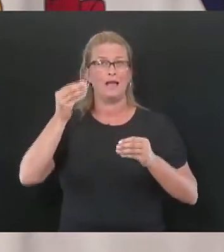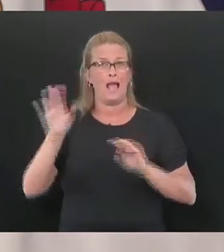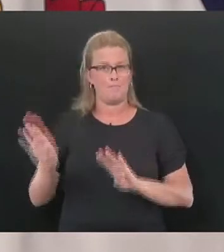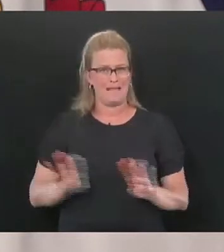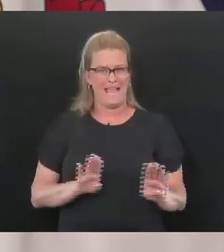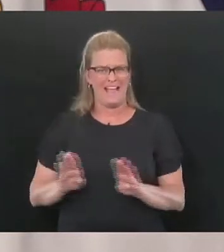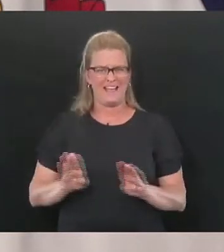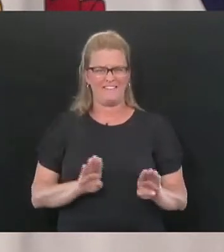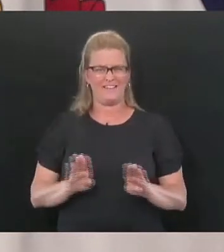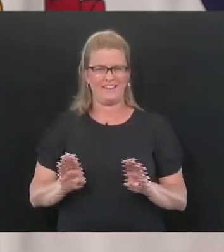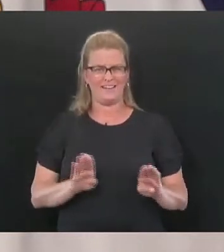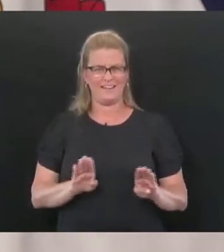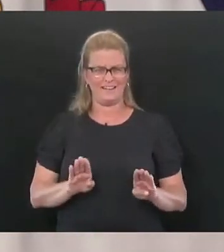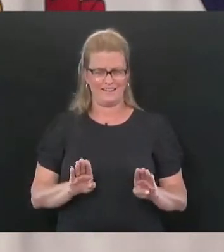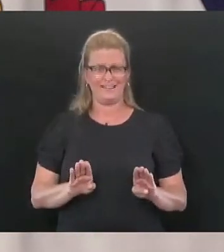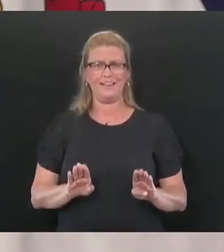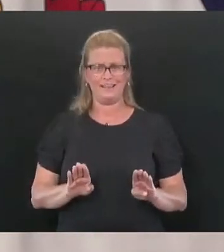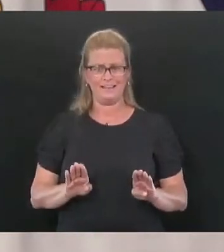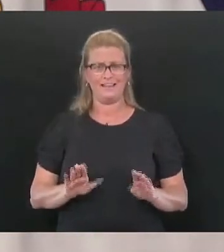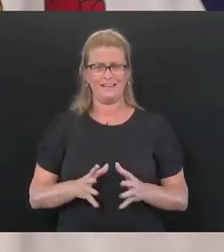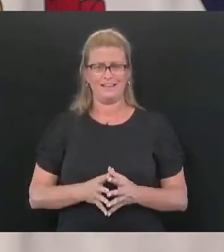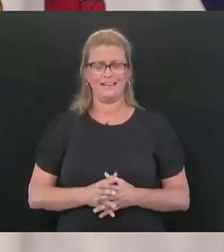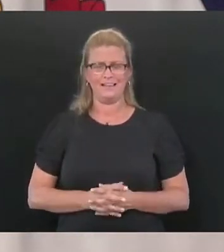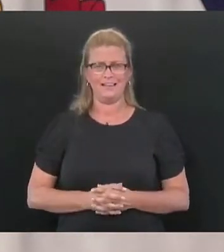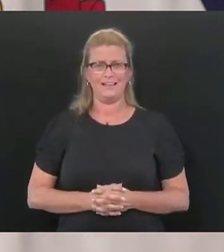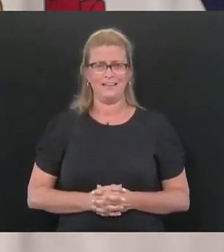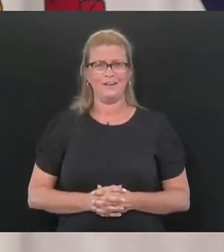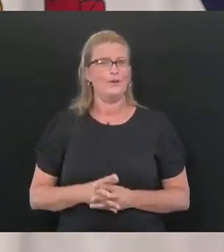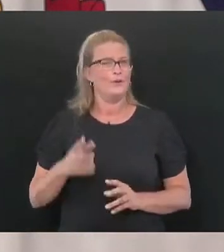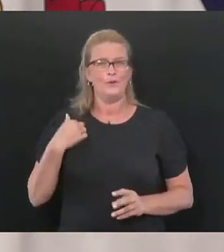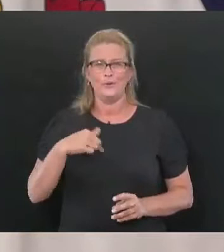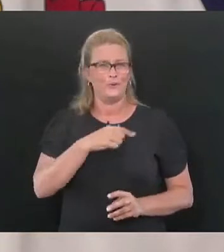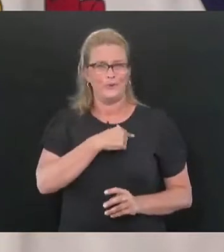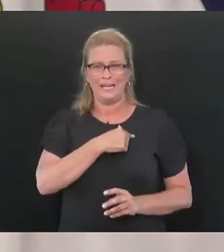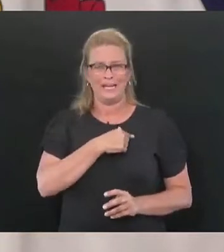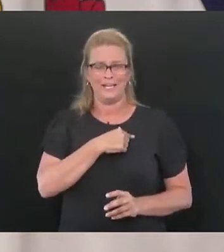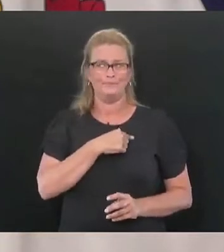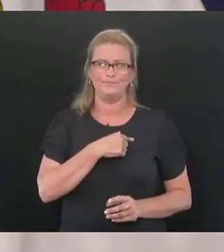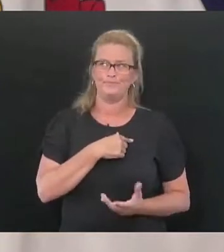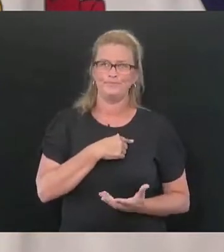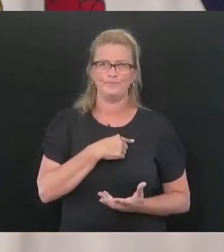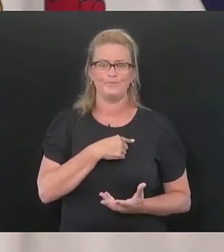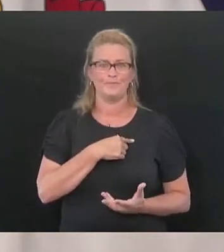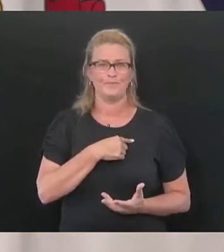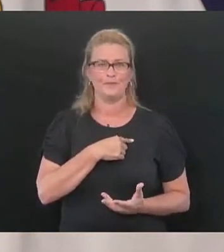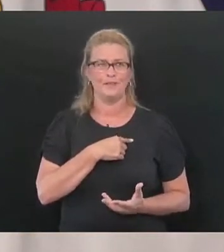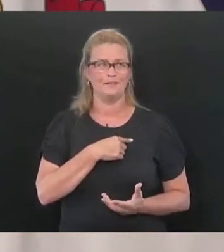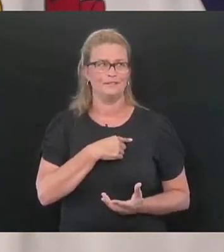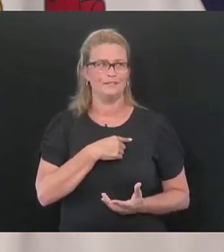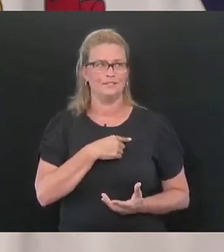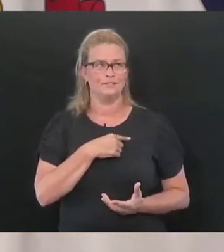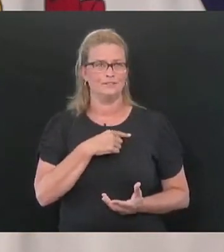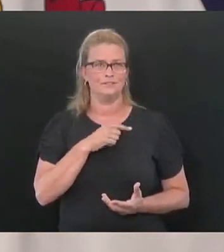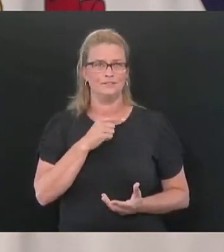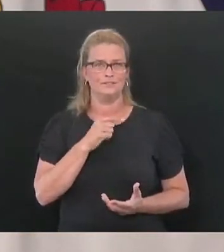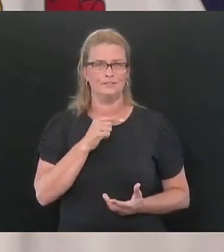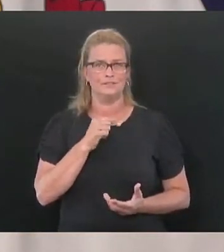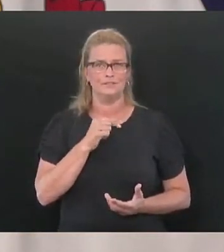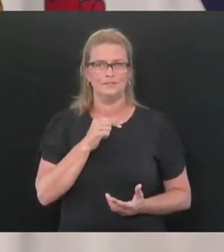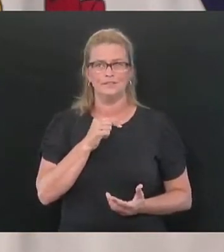behave. You know, we shouldn't be a state